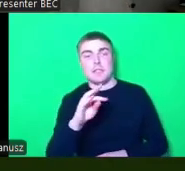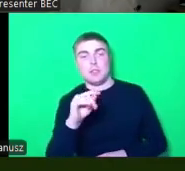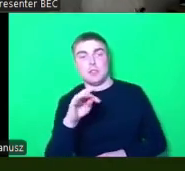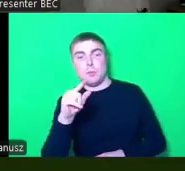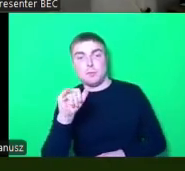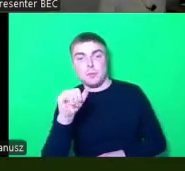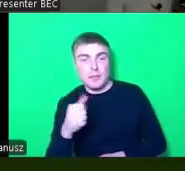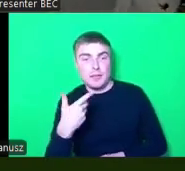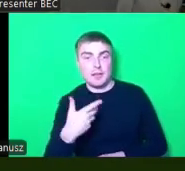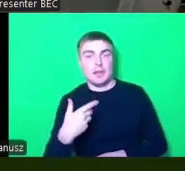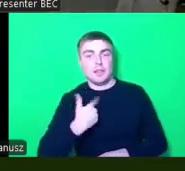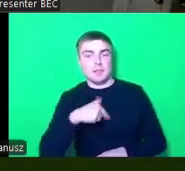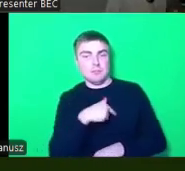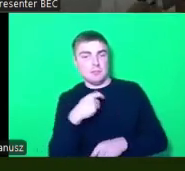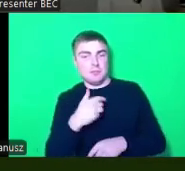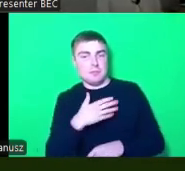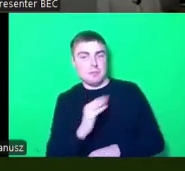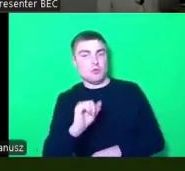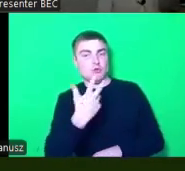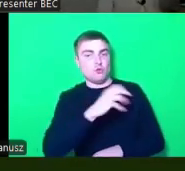dryland species, and we